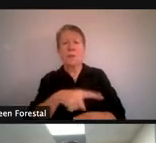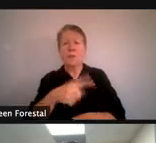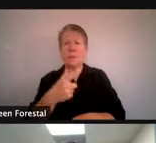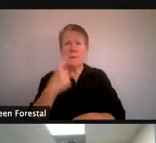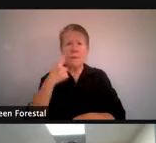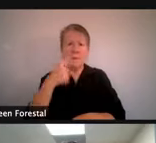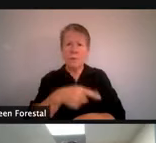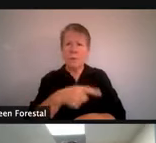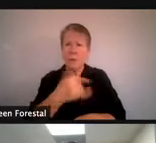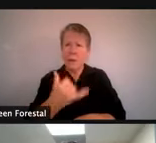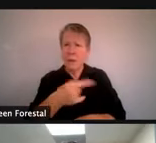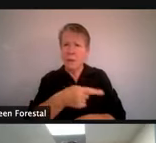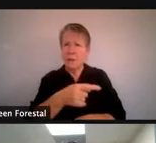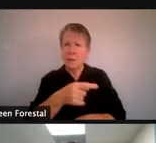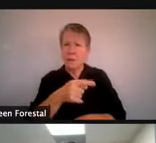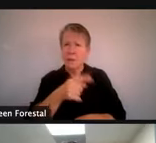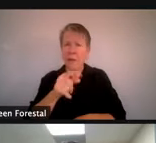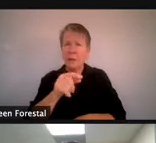here.